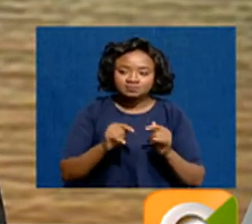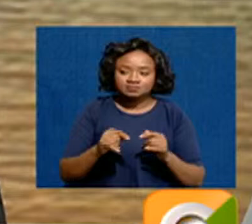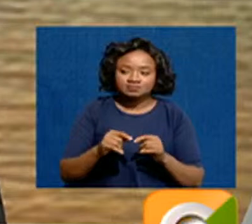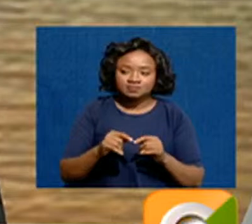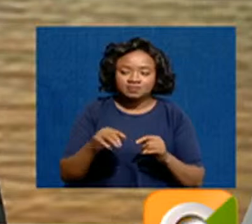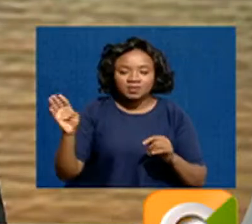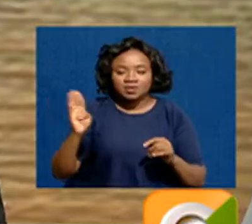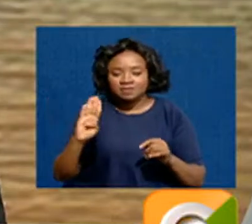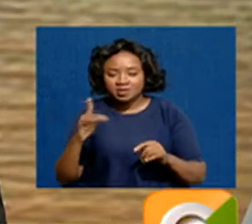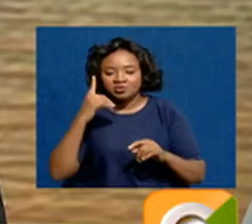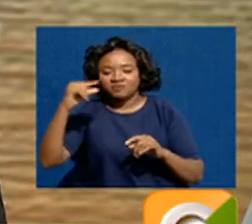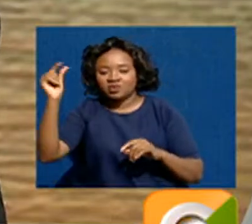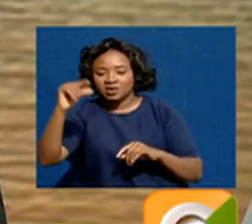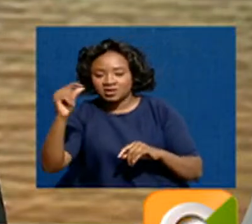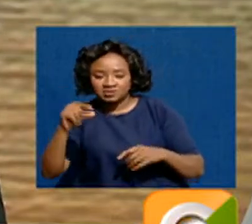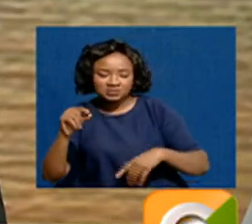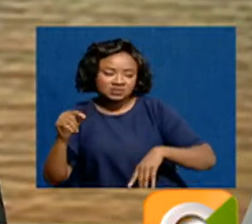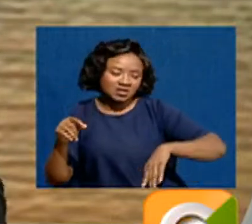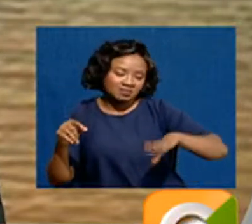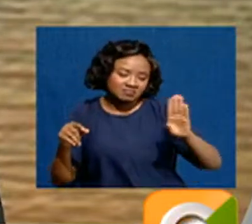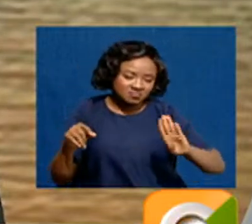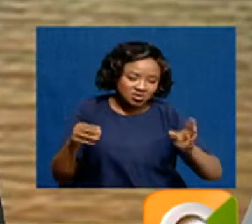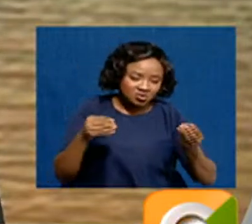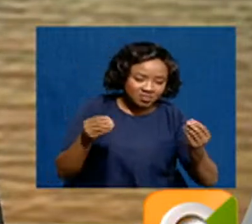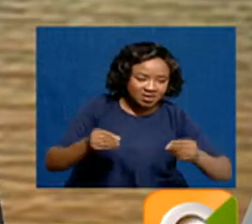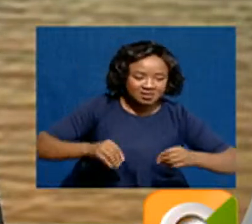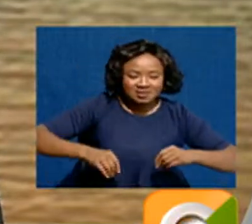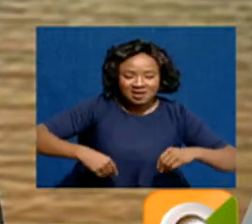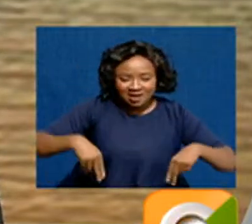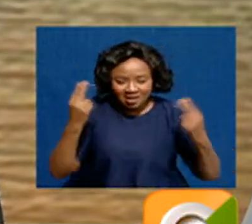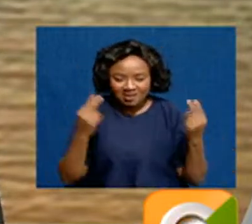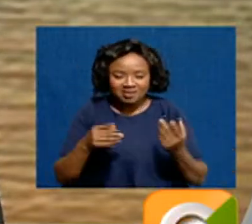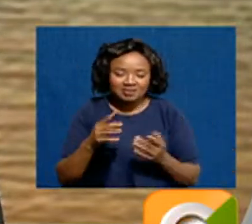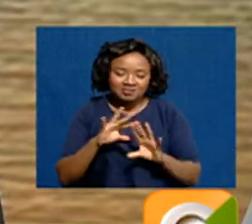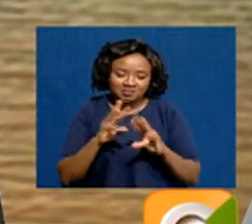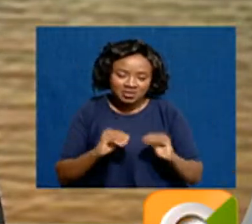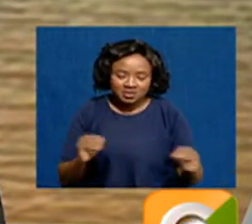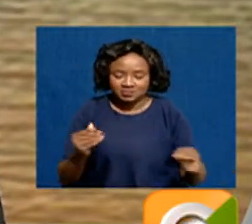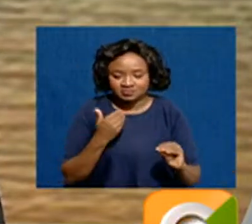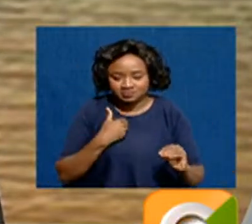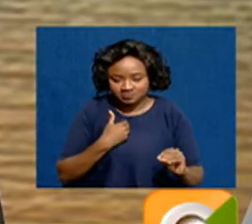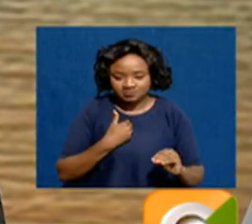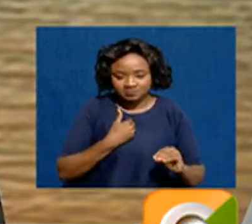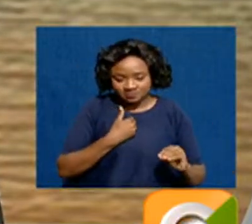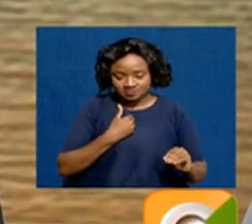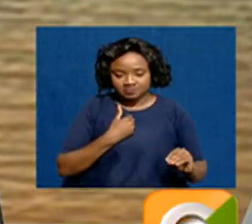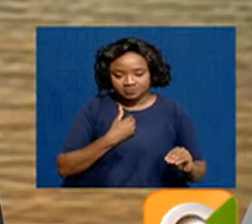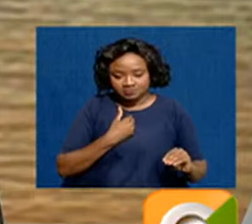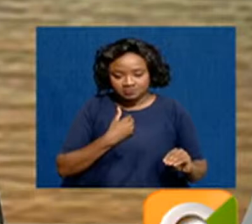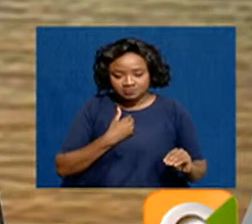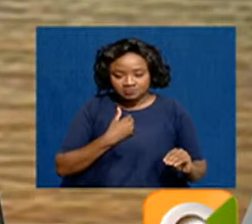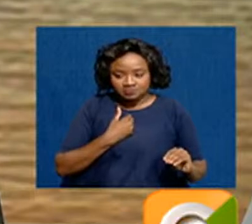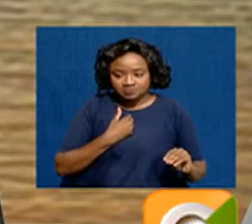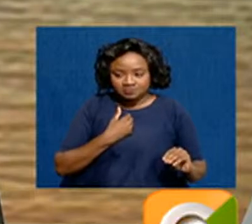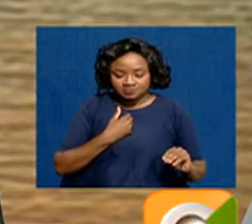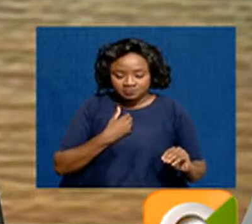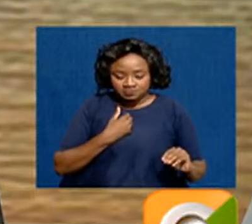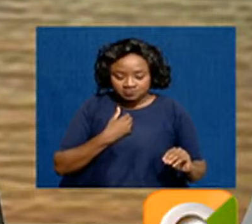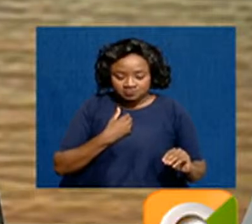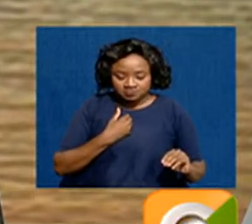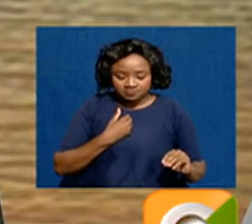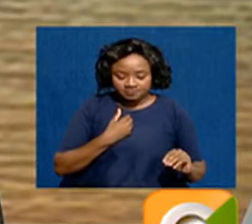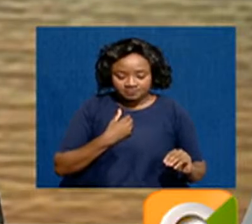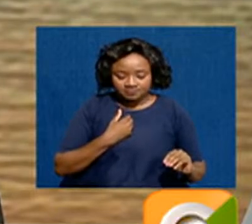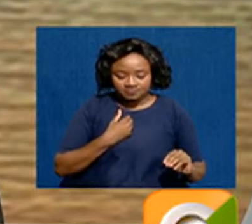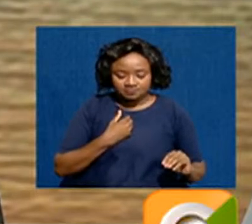it for Garissa or, you know, for any other road and infrastructure projects, including, you know, what the work that is going on at the